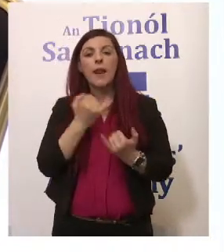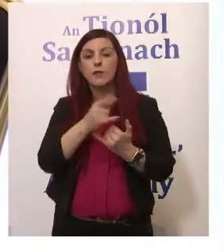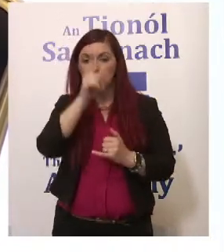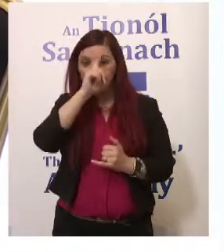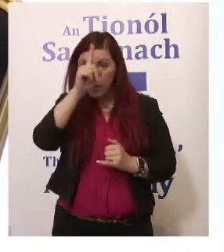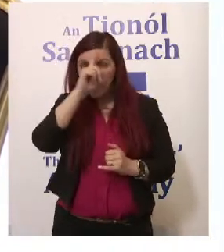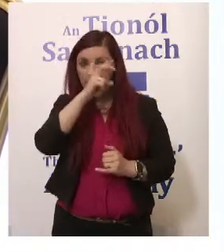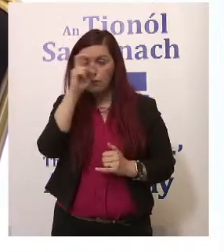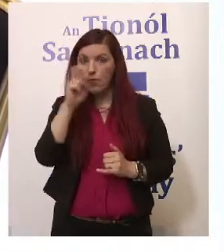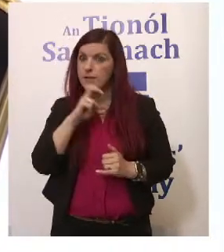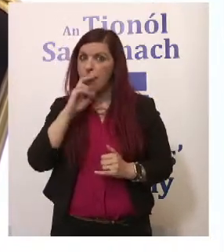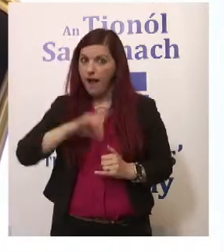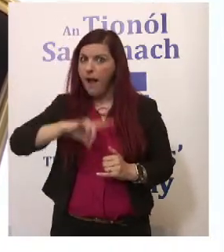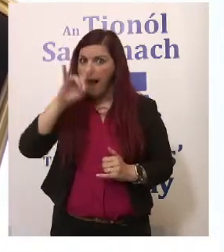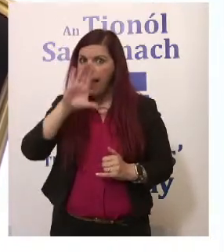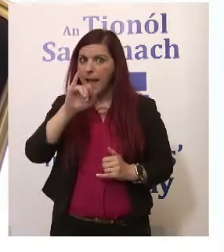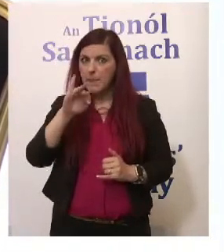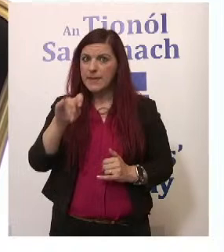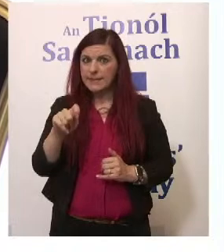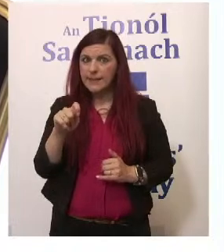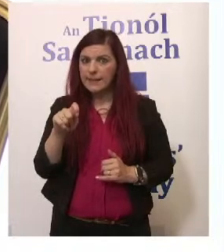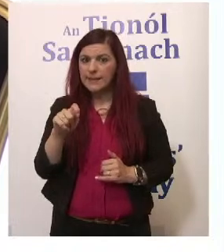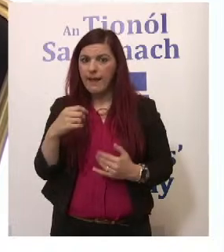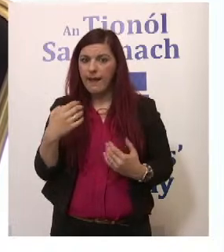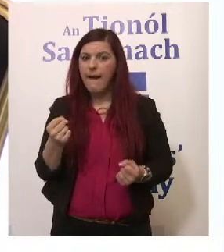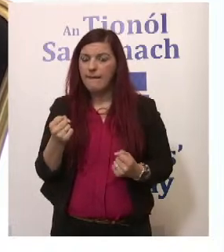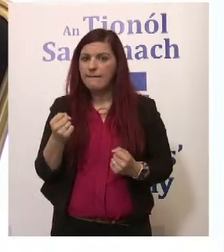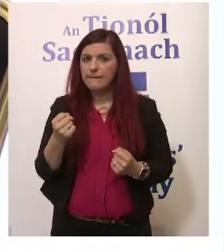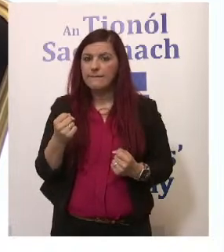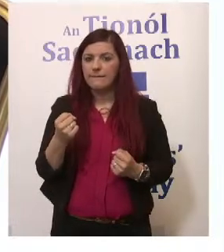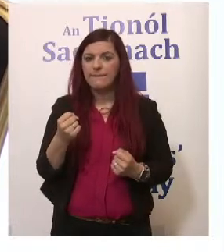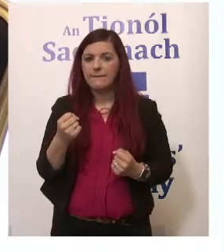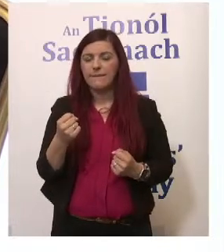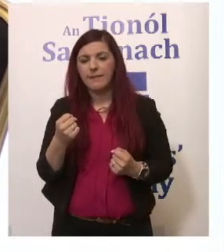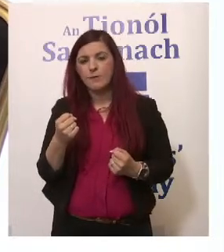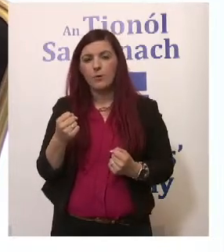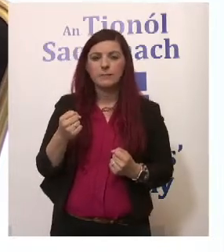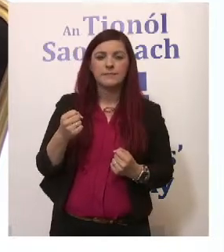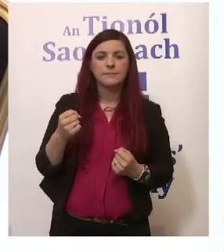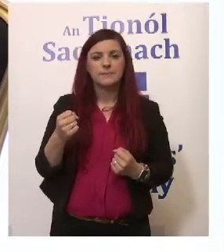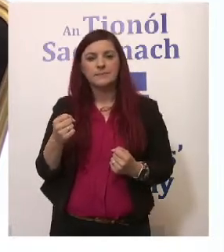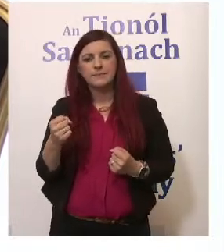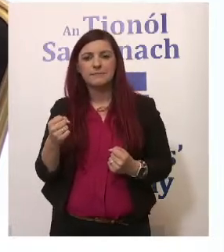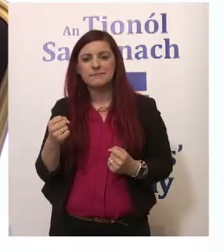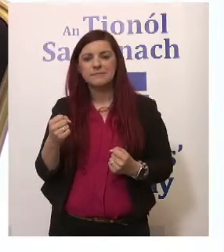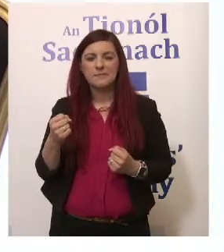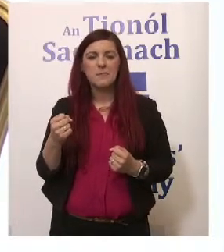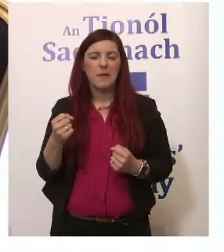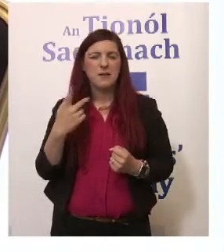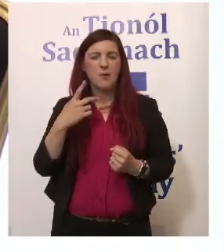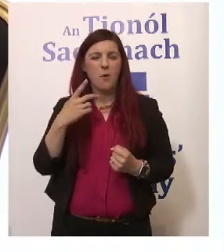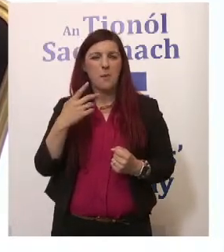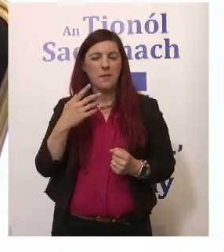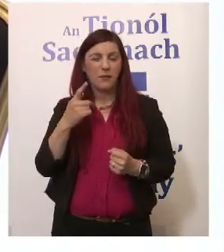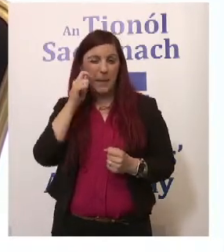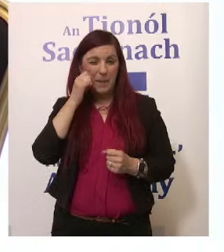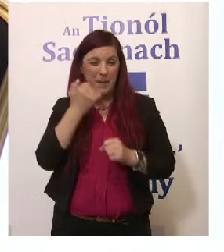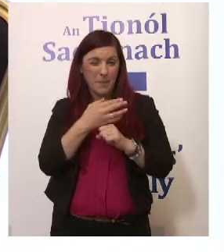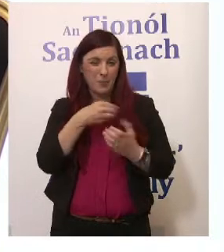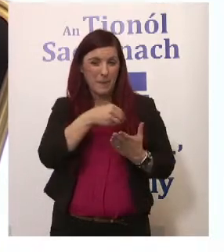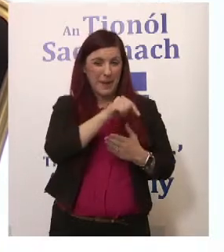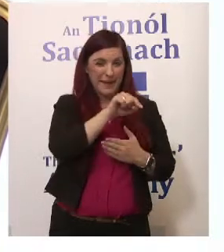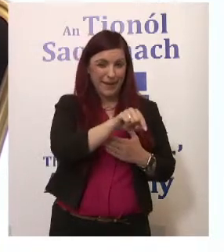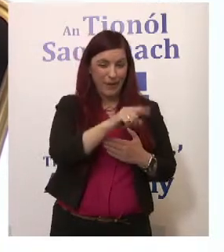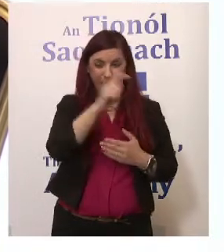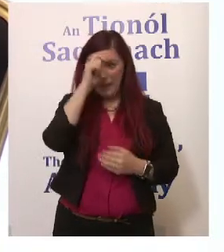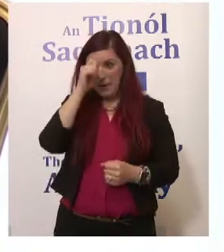all have quite high levels of local property tax. So I don't know, many of your property owners, but think about how much you pay a year and think